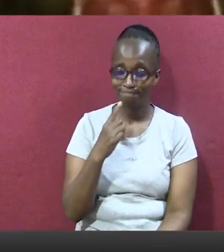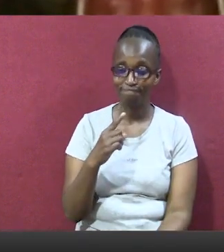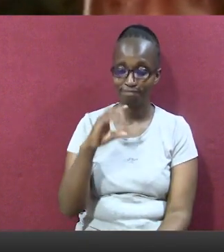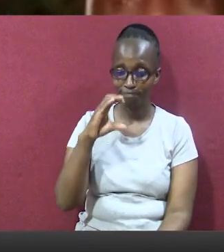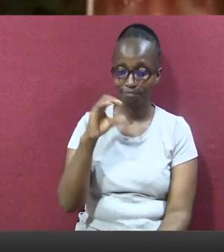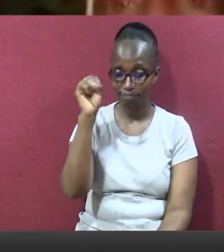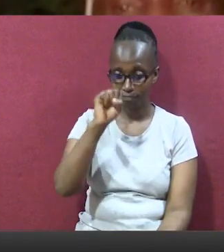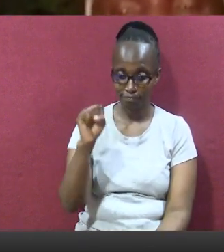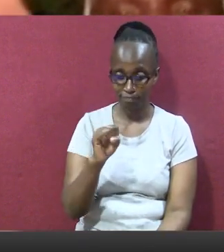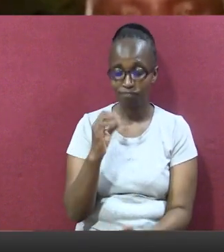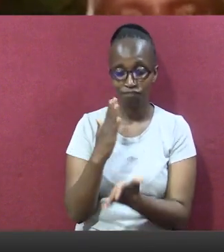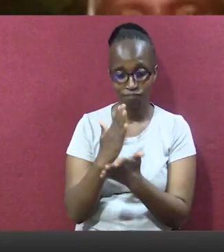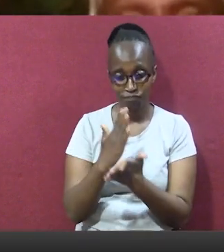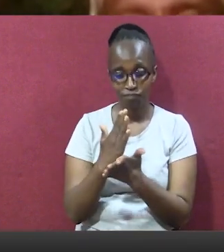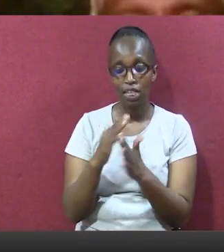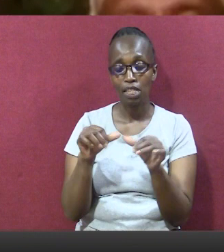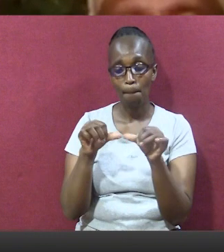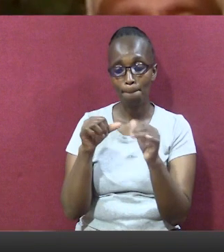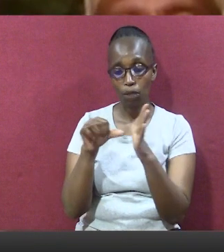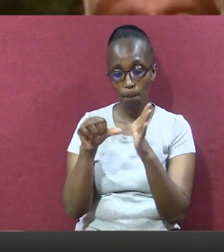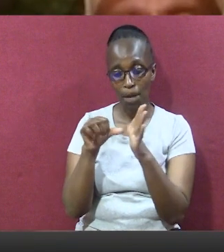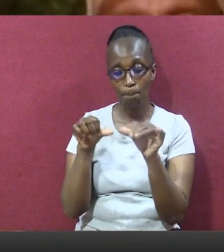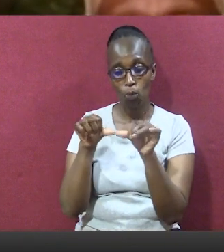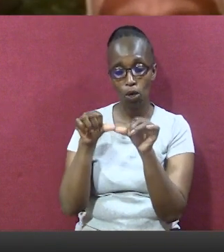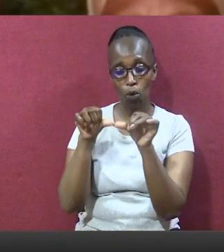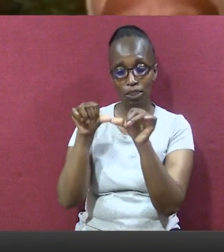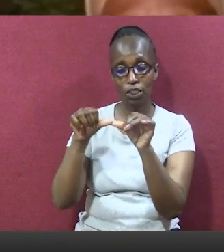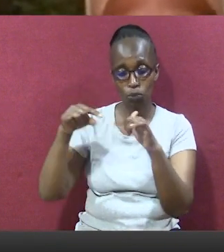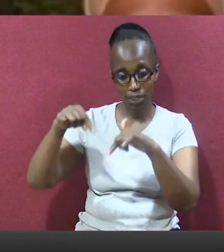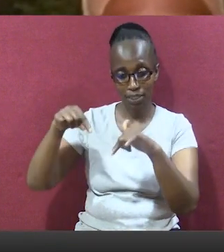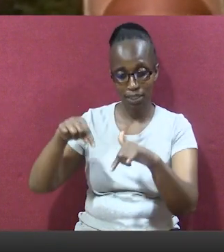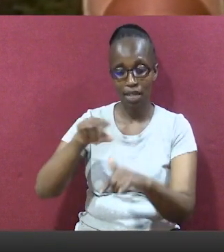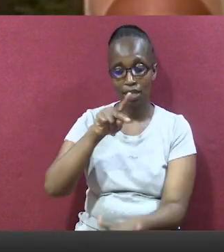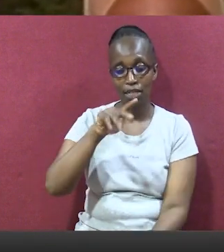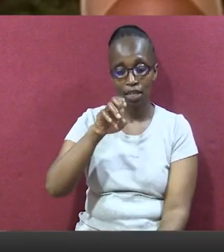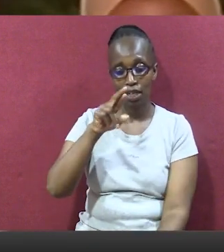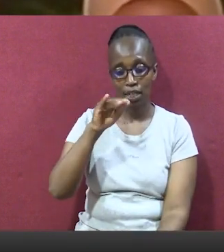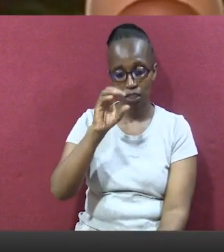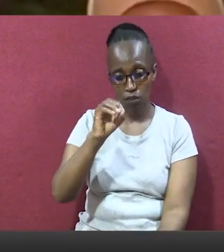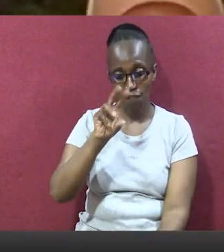also want to tell CS Duali that there is still a problem in Kerio Valley.